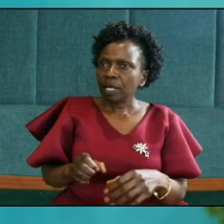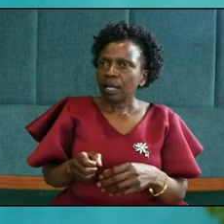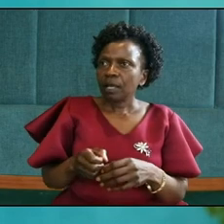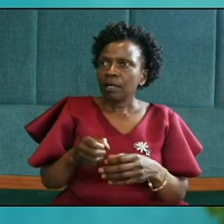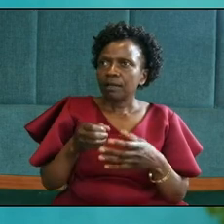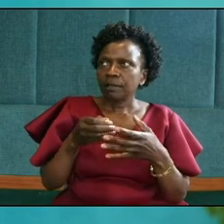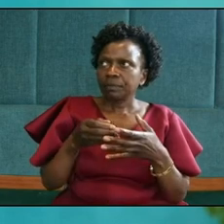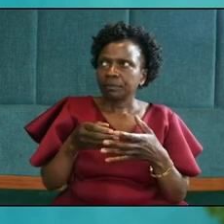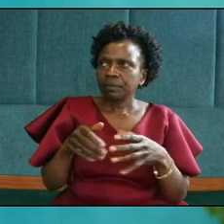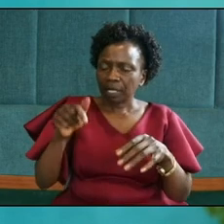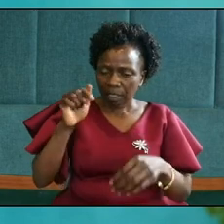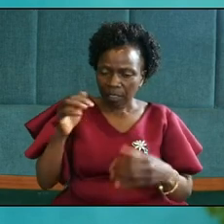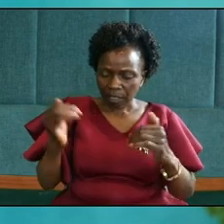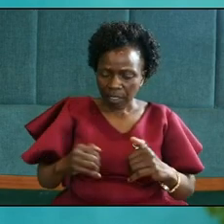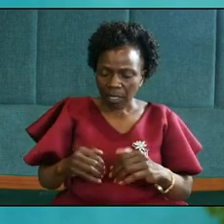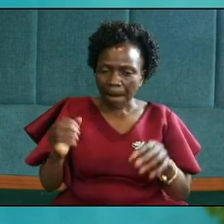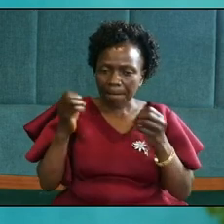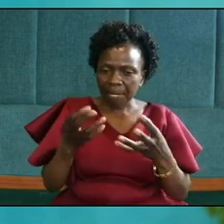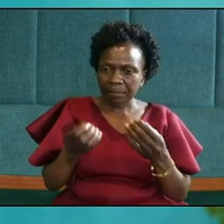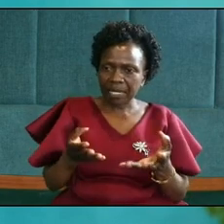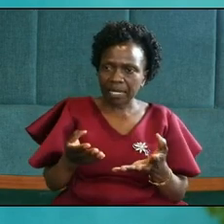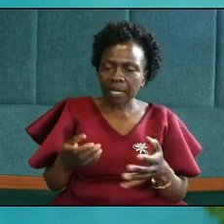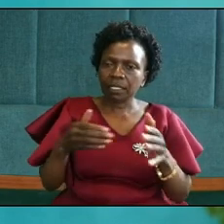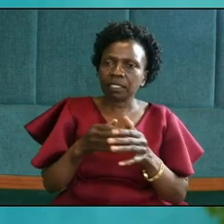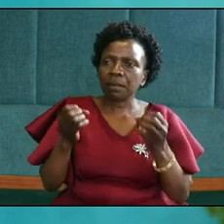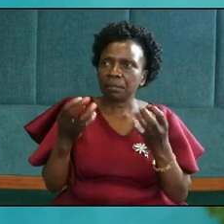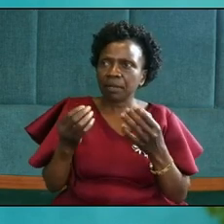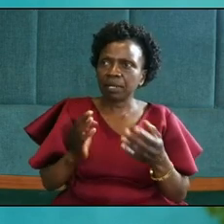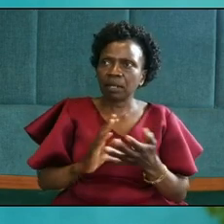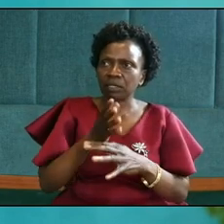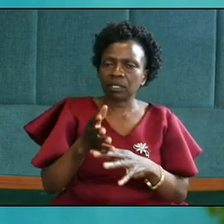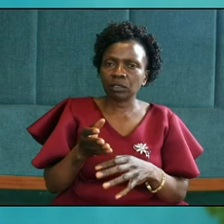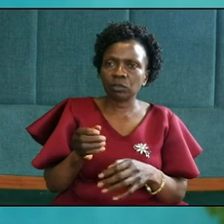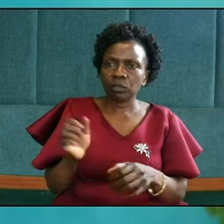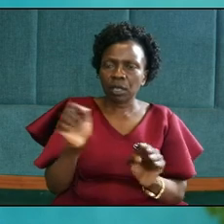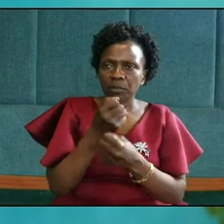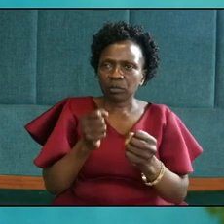for others, and they will be richly repaid. You could be physically sick.